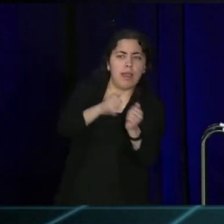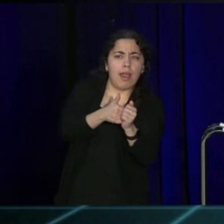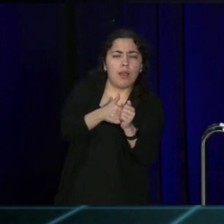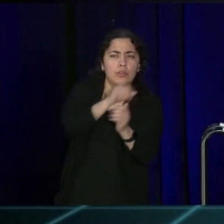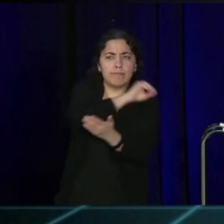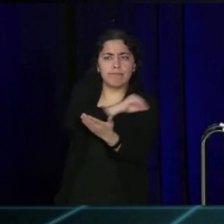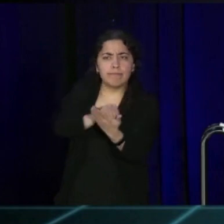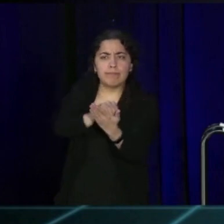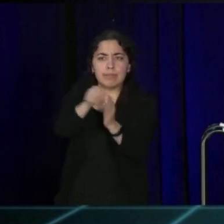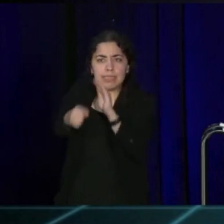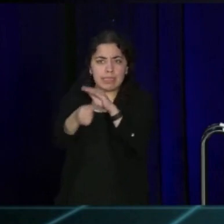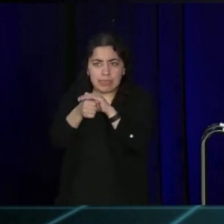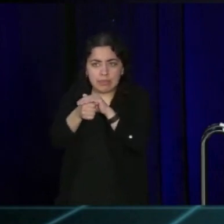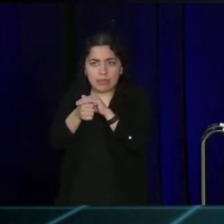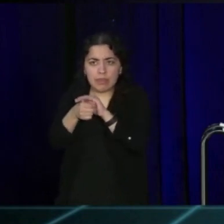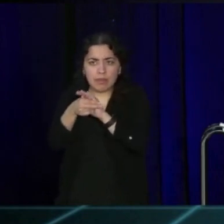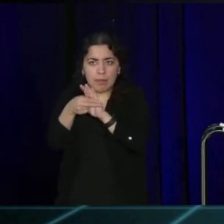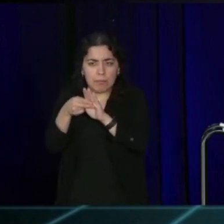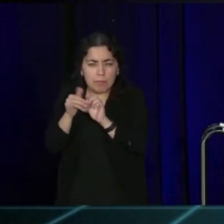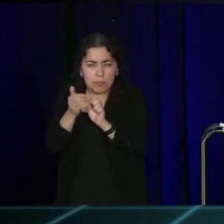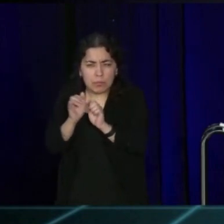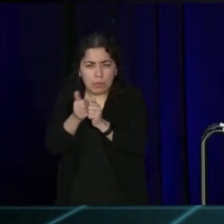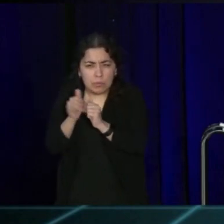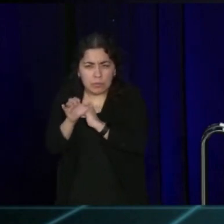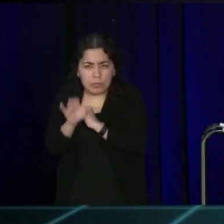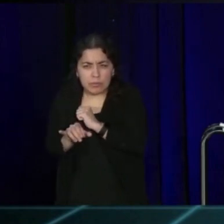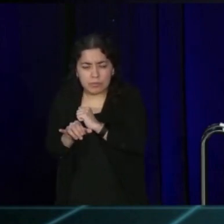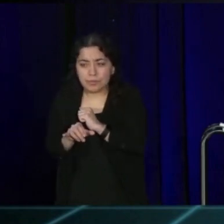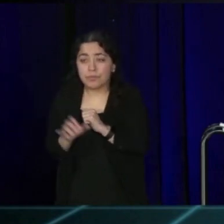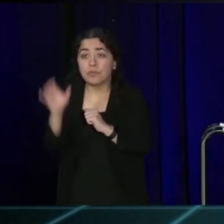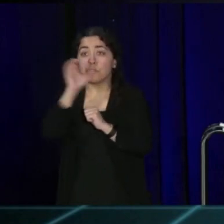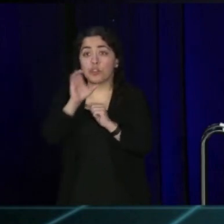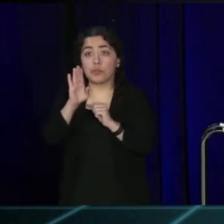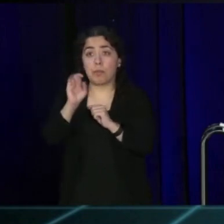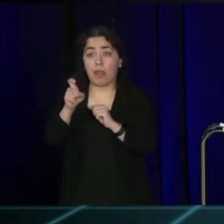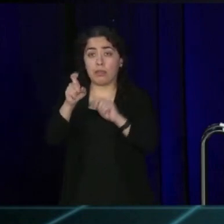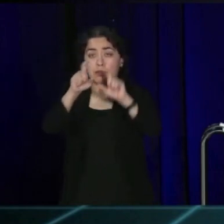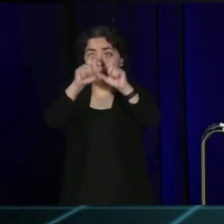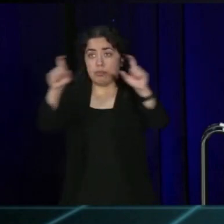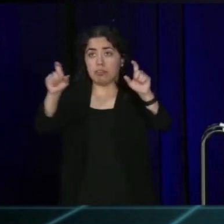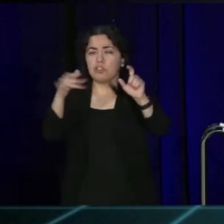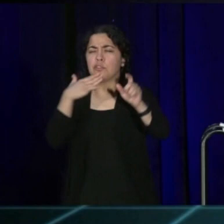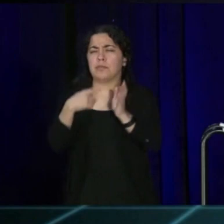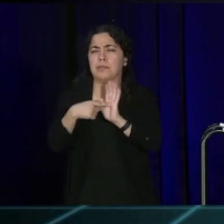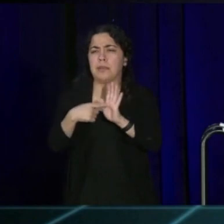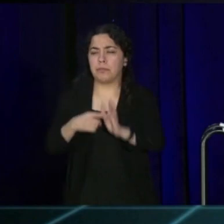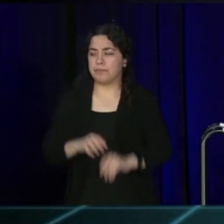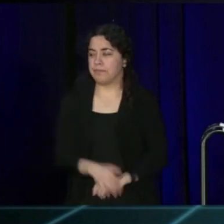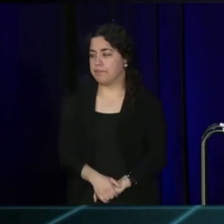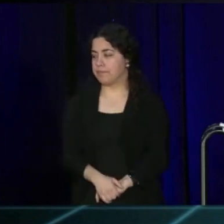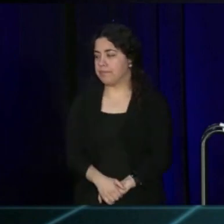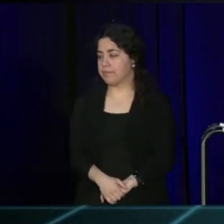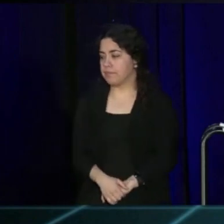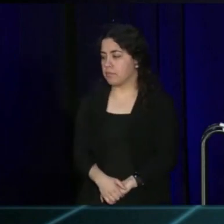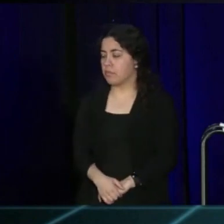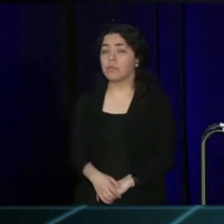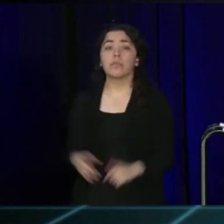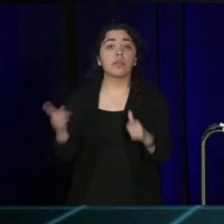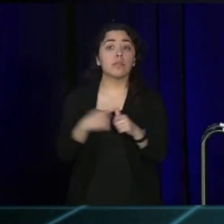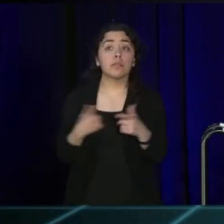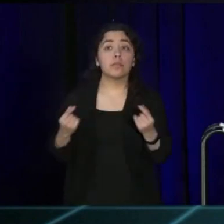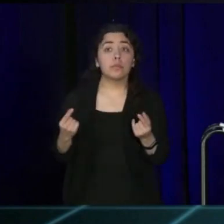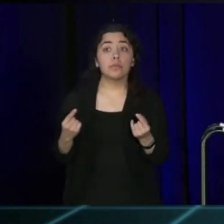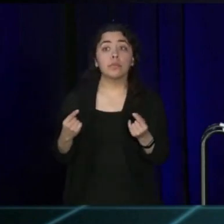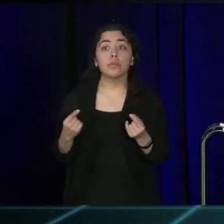well. And search box is a really good example of that. So let's see how we can implement it. First of all, what we can do is we can just